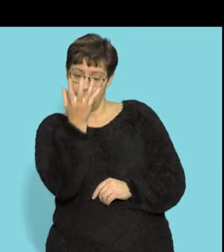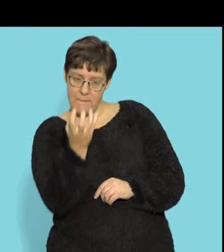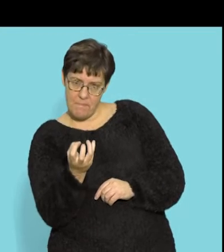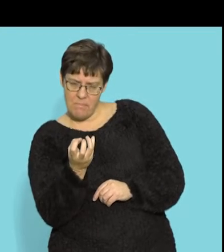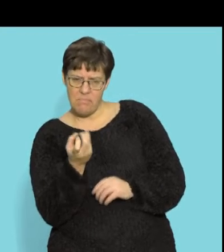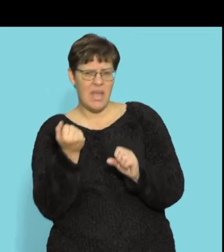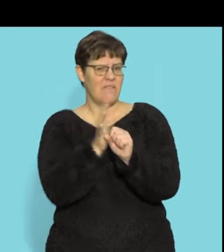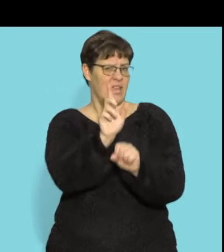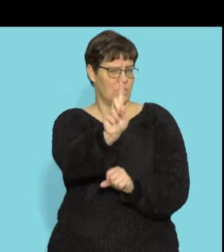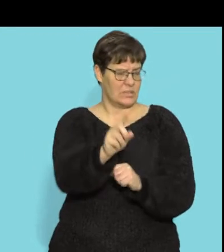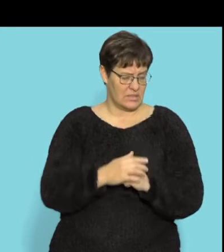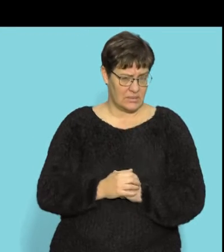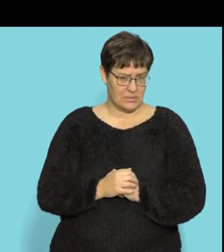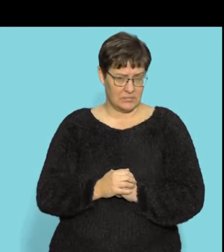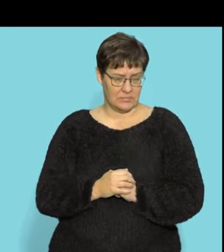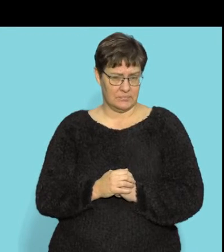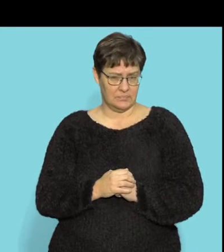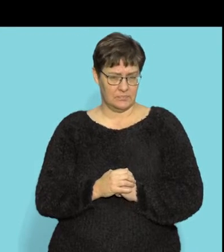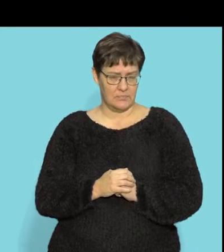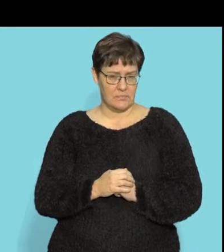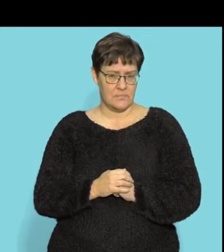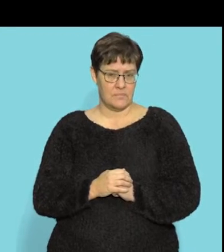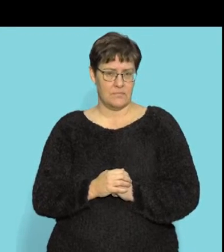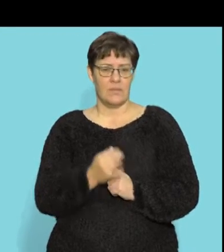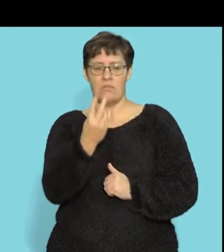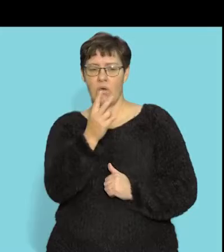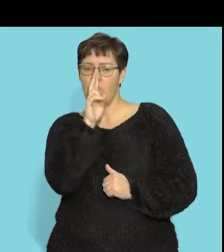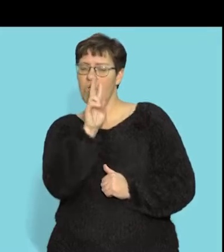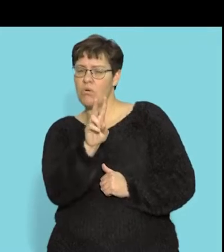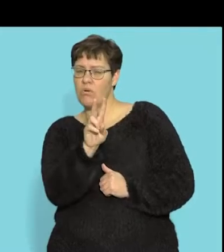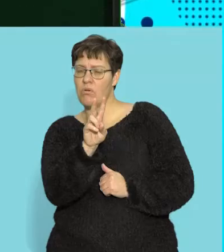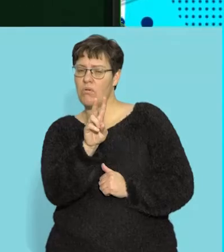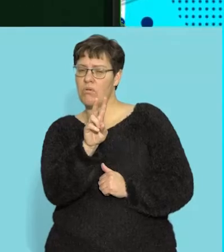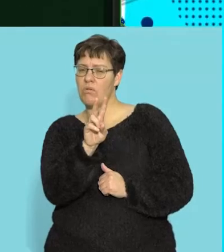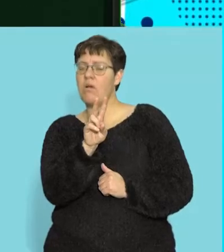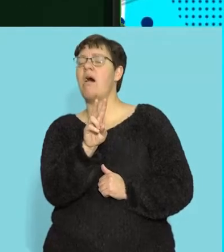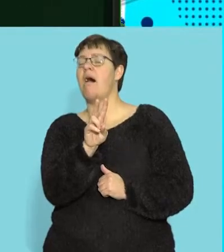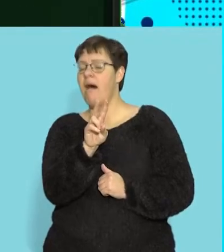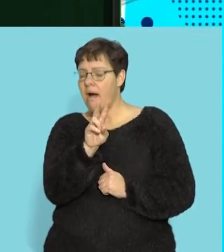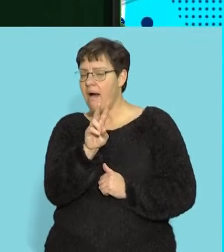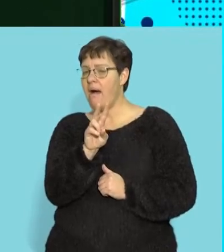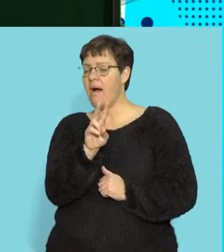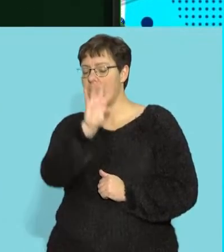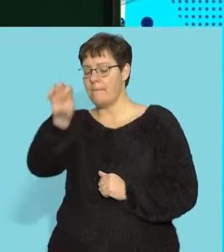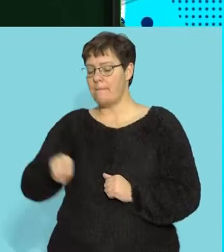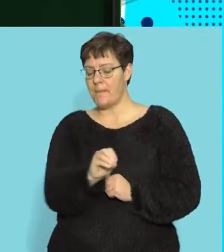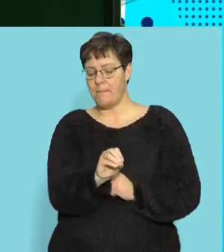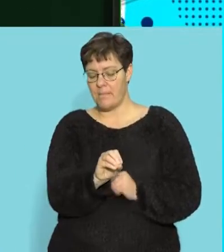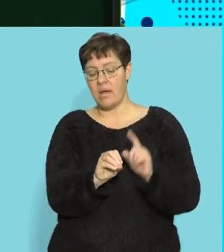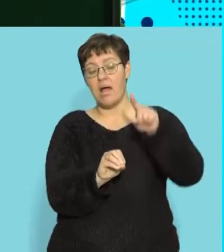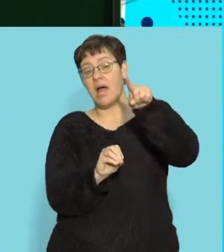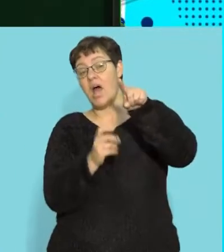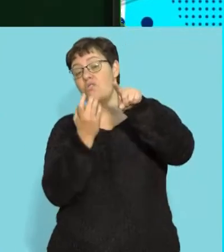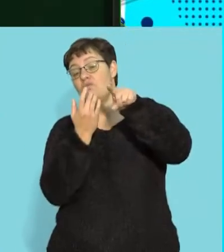bulbs in a circuit? Right. Now we want to look at the effect of considering or taking into account